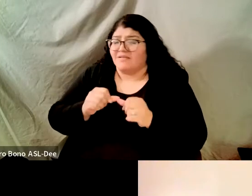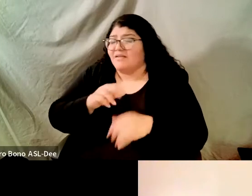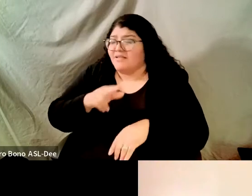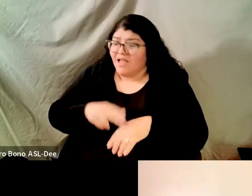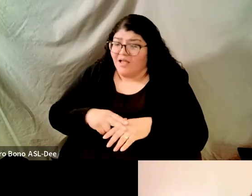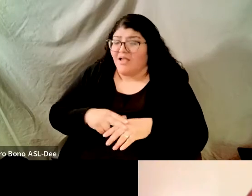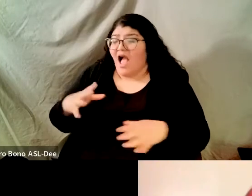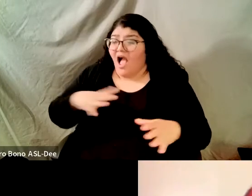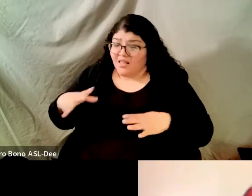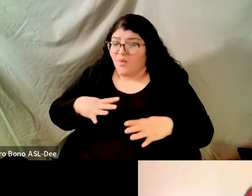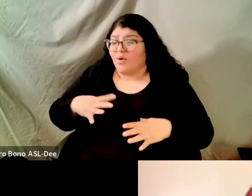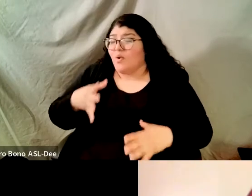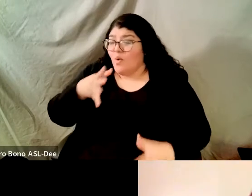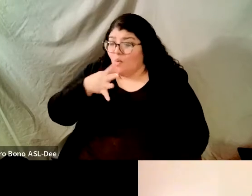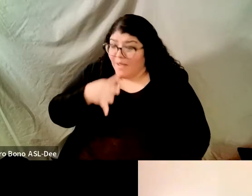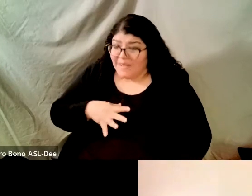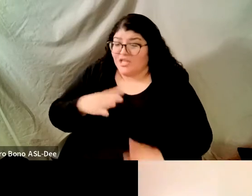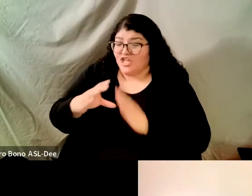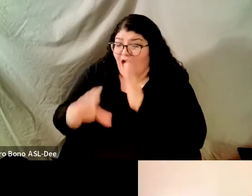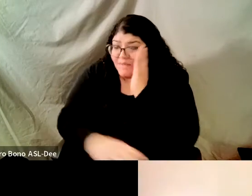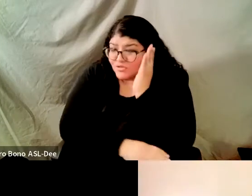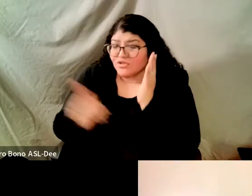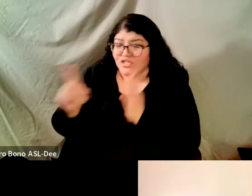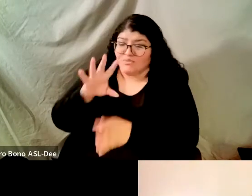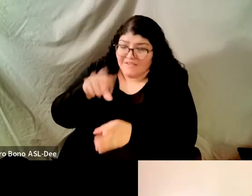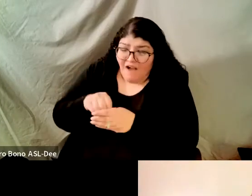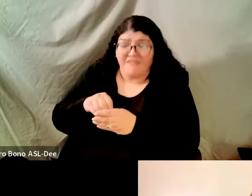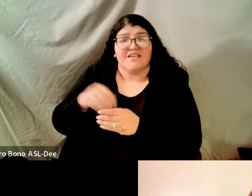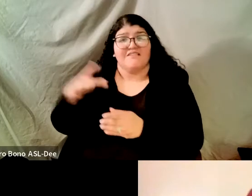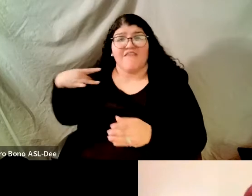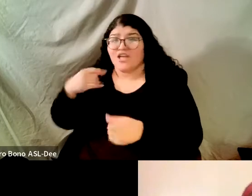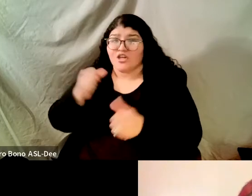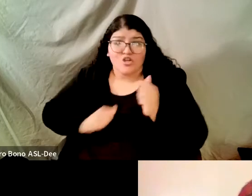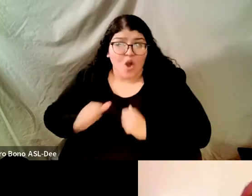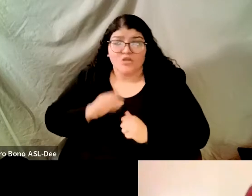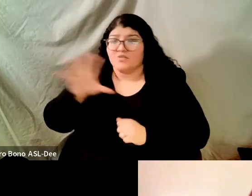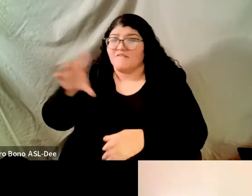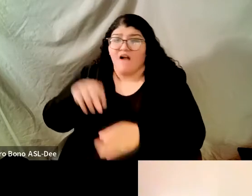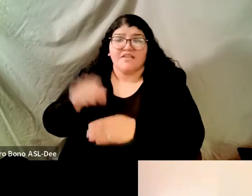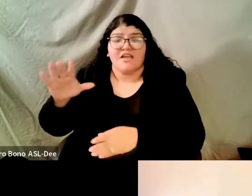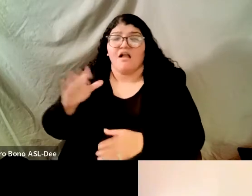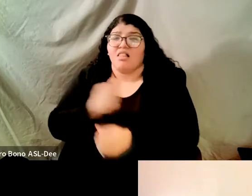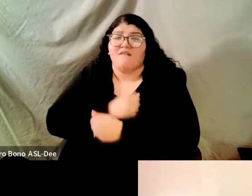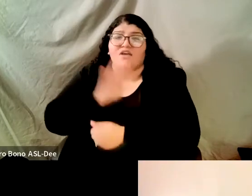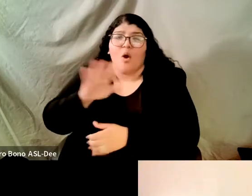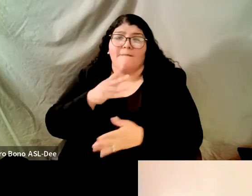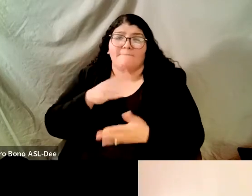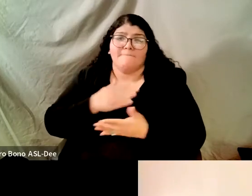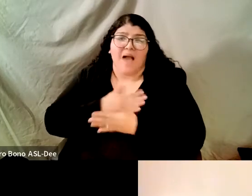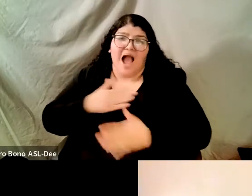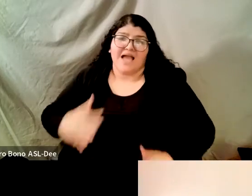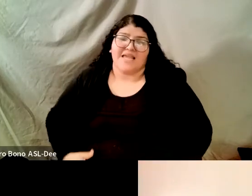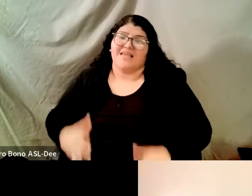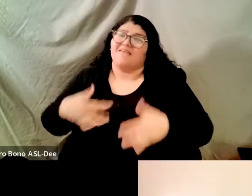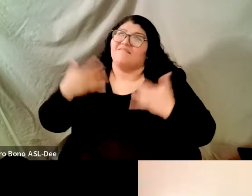chapter. She did their fashion shows. I mean, she was involved in their Love Your Body event. There's just so much I